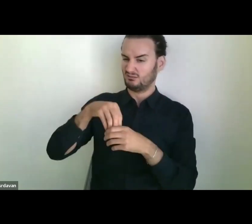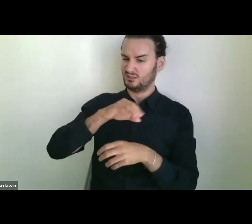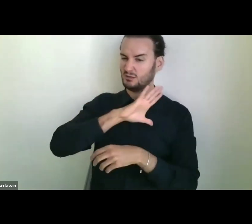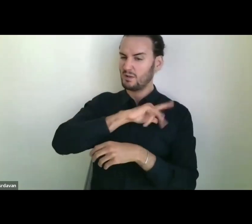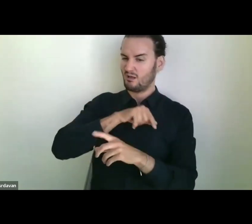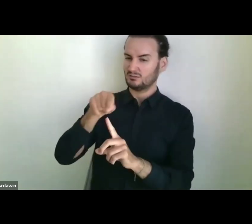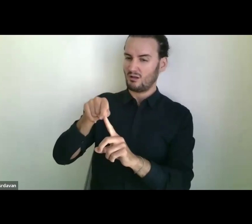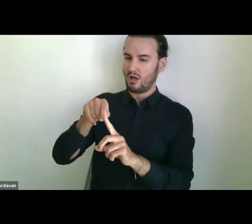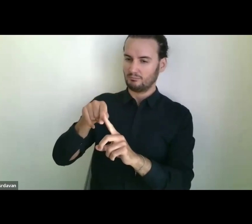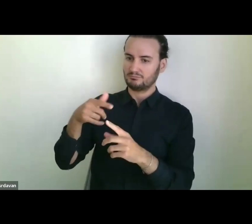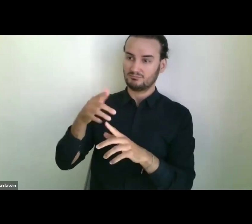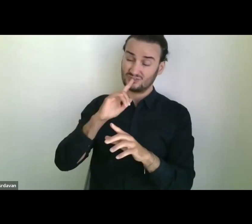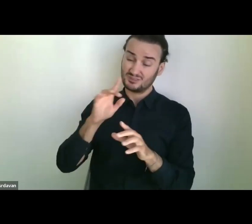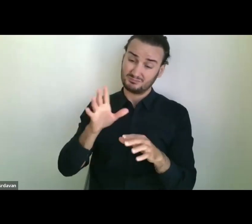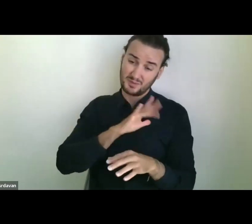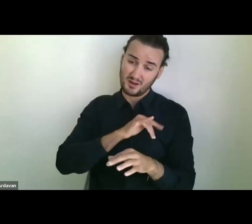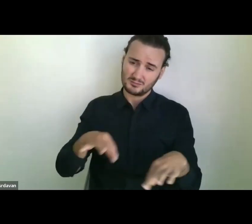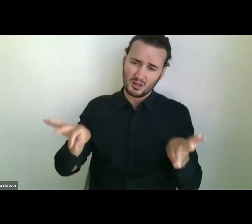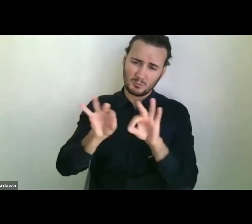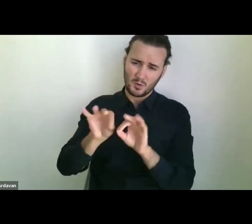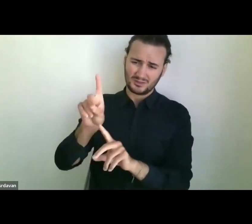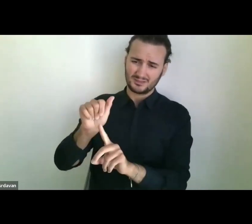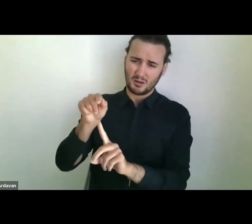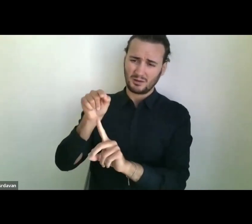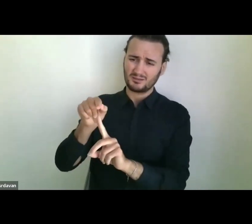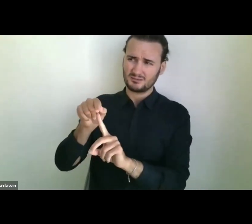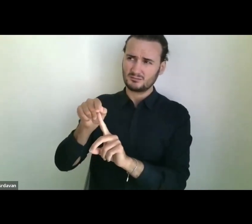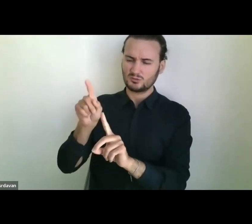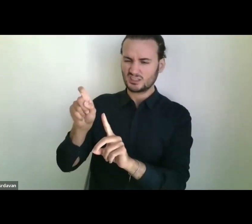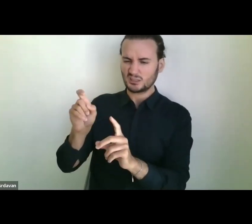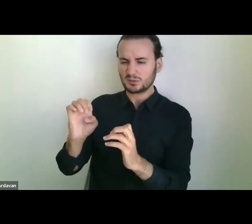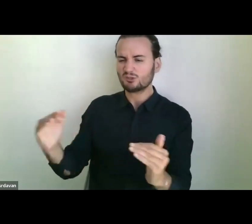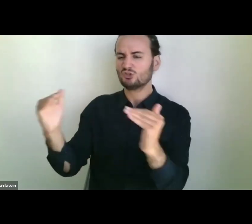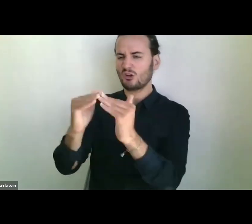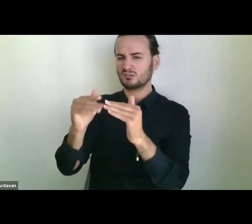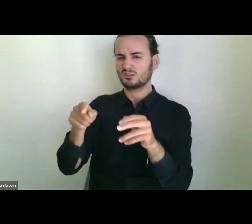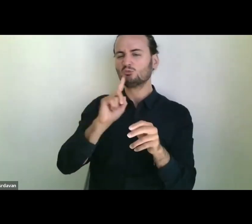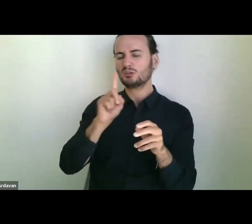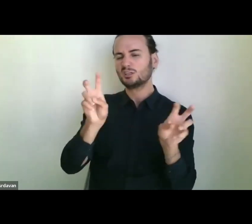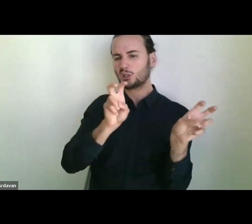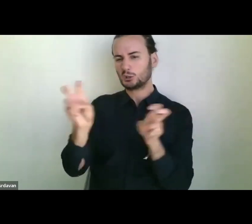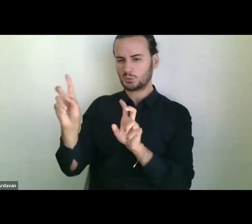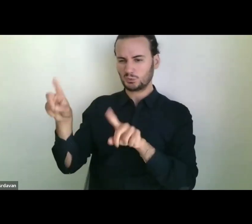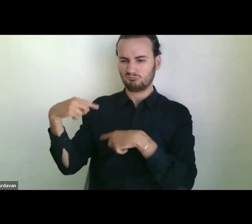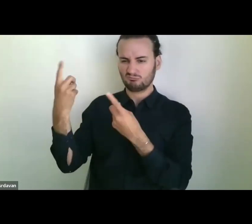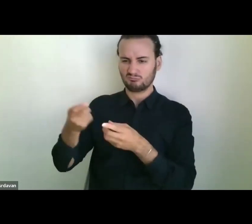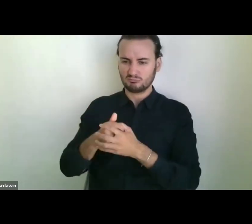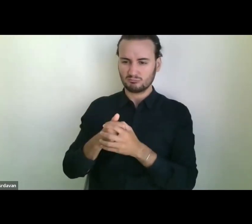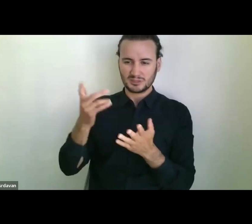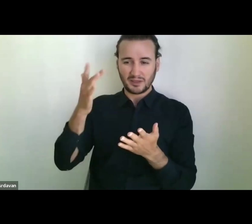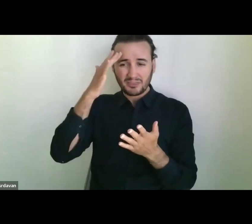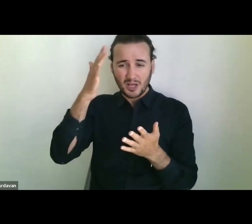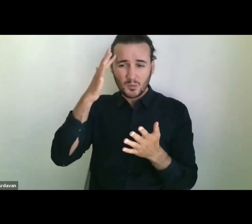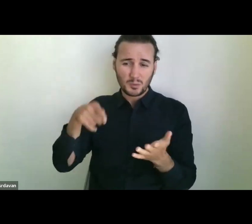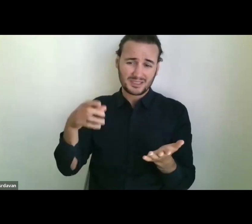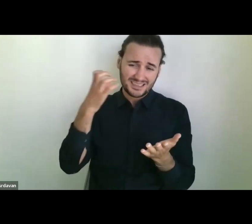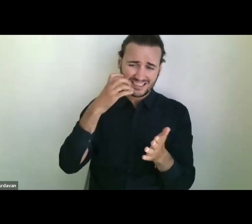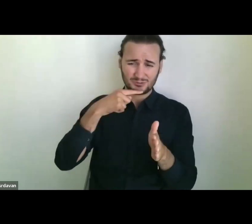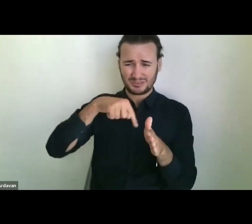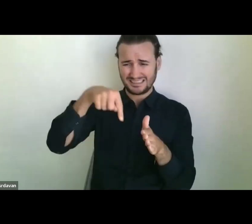issue, and it aims to take theoretically dense content and present it in a